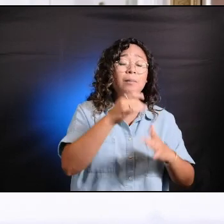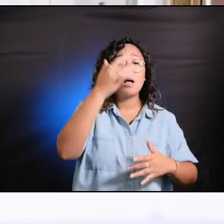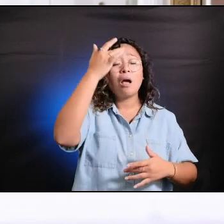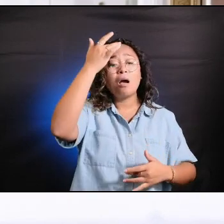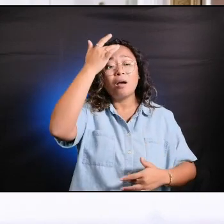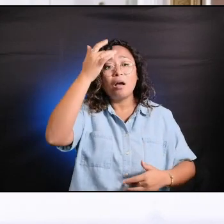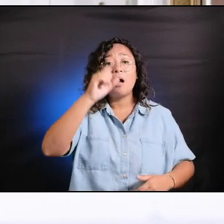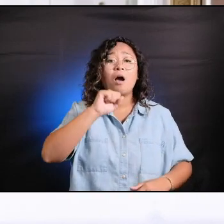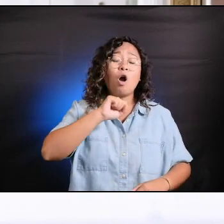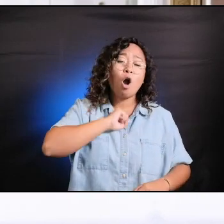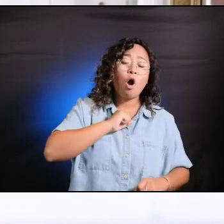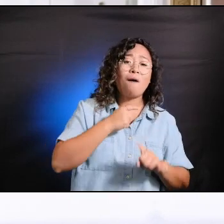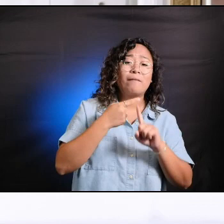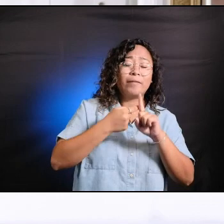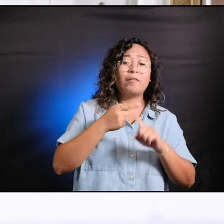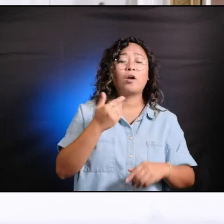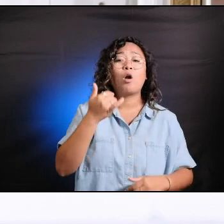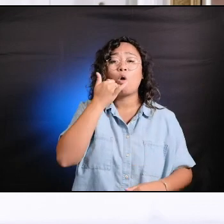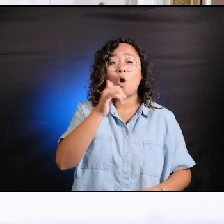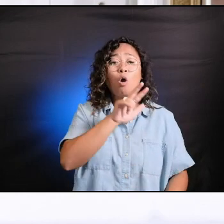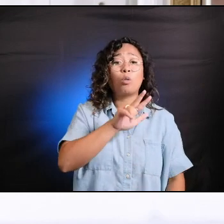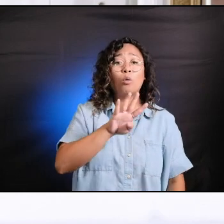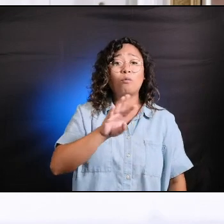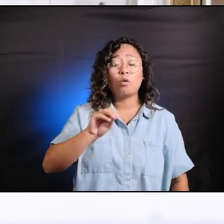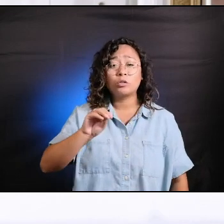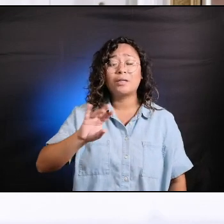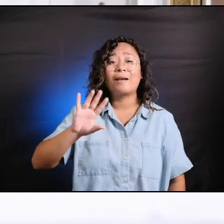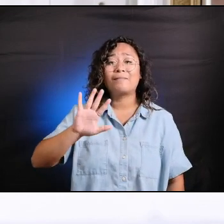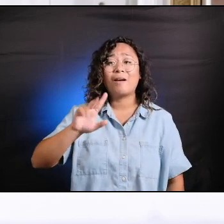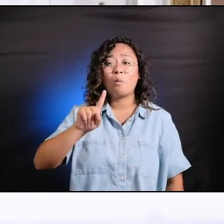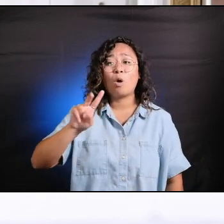want you to call these numbers again: